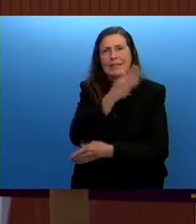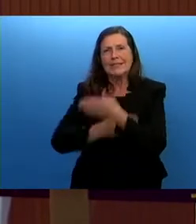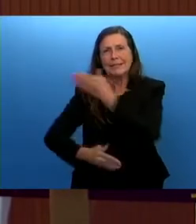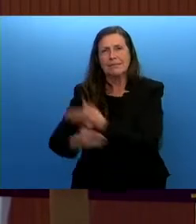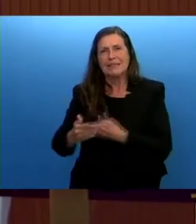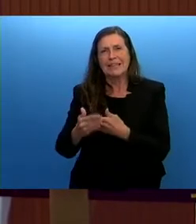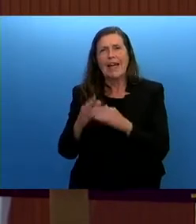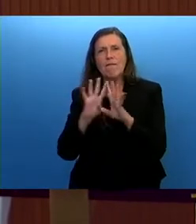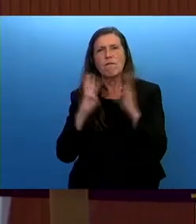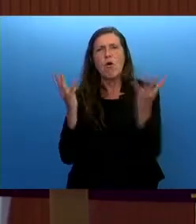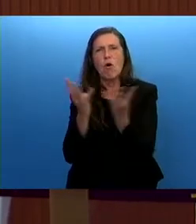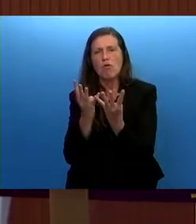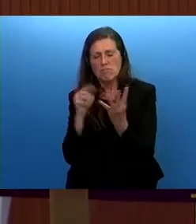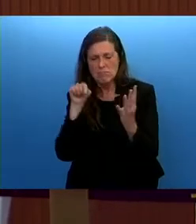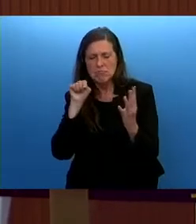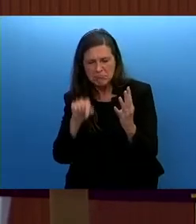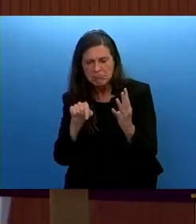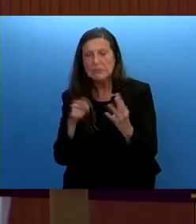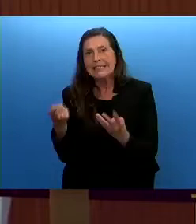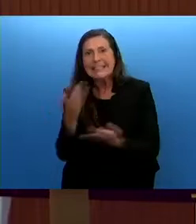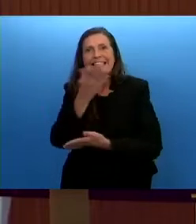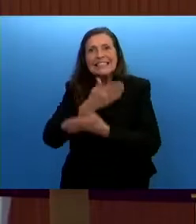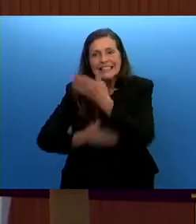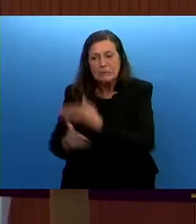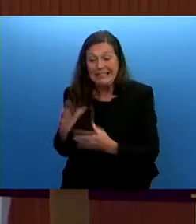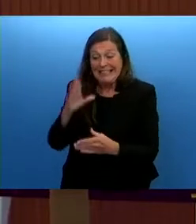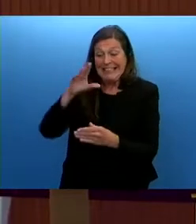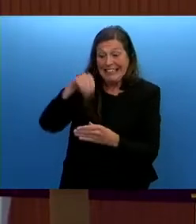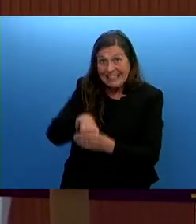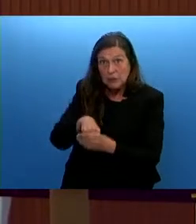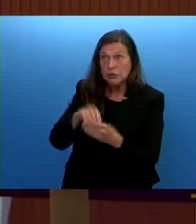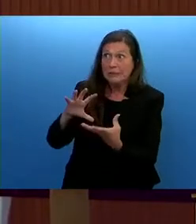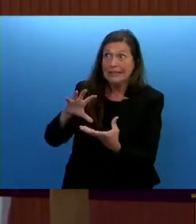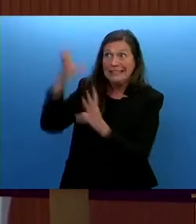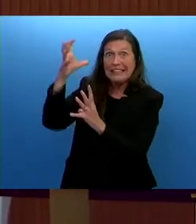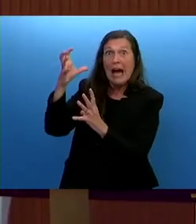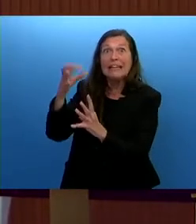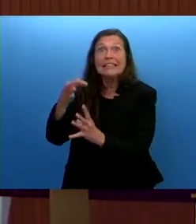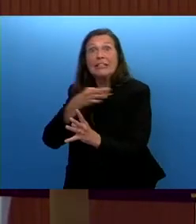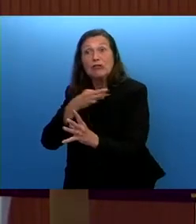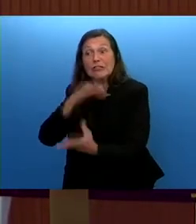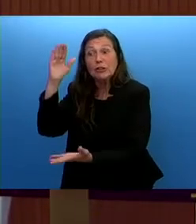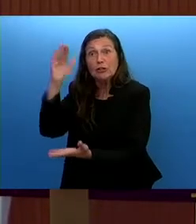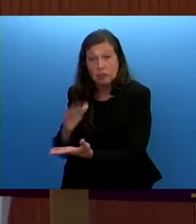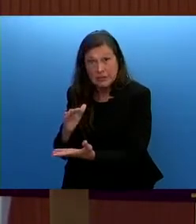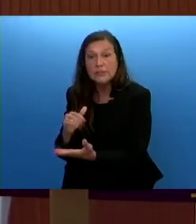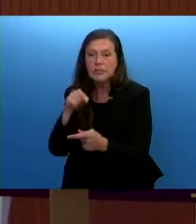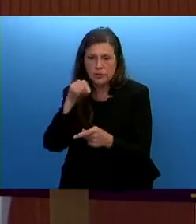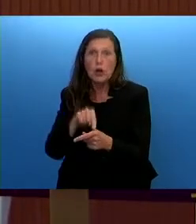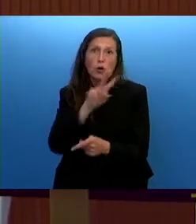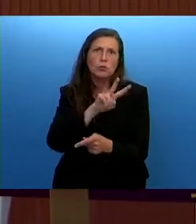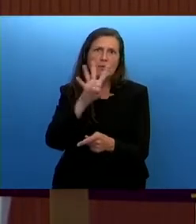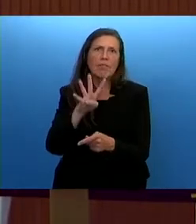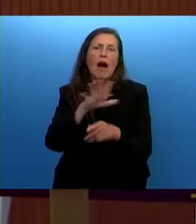review examined disability inclusive disaster risk reduction policy and practice in 55 countries in Europe and